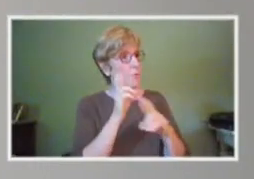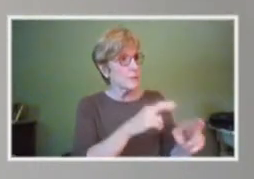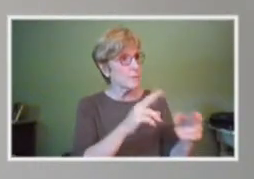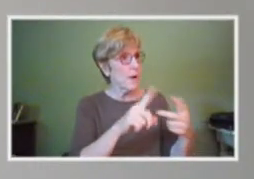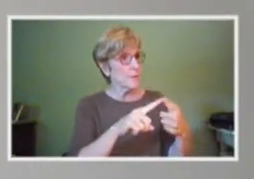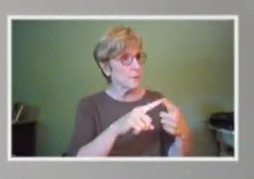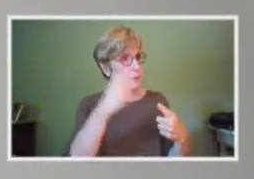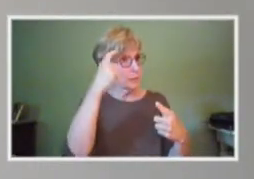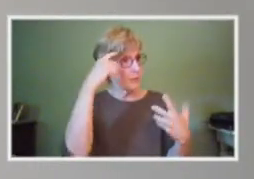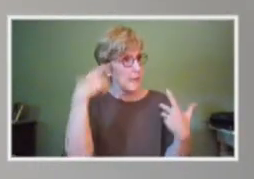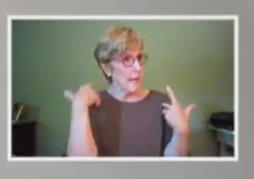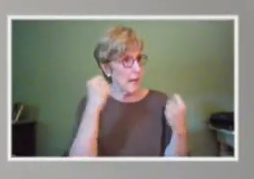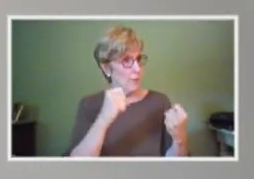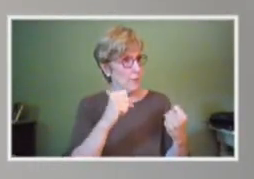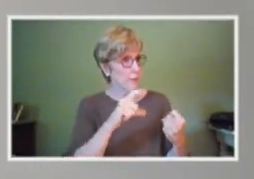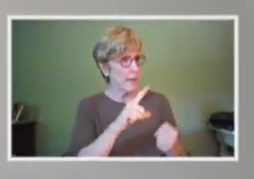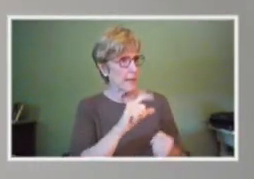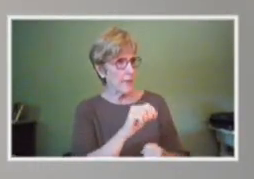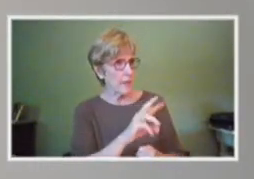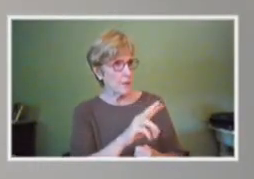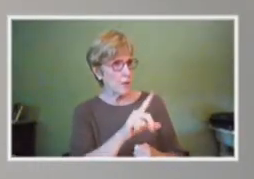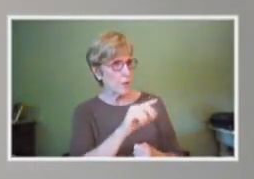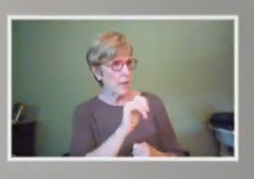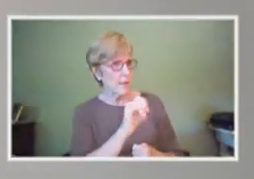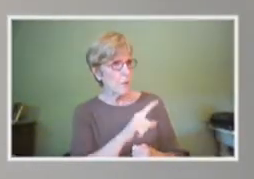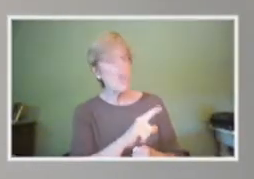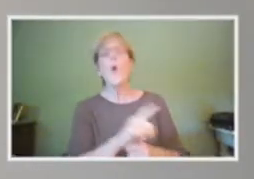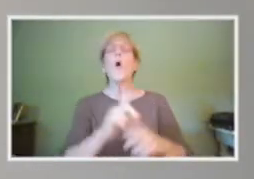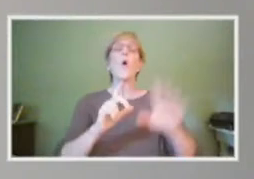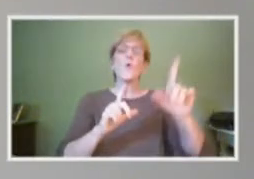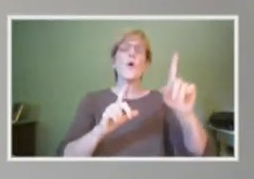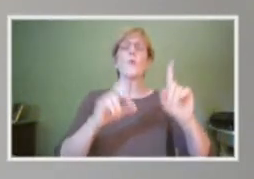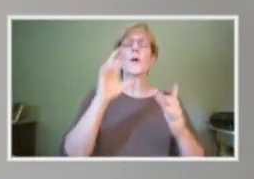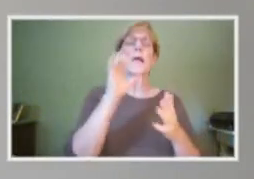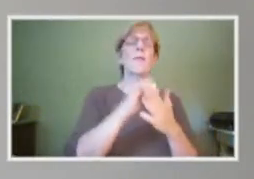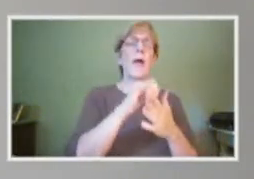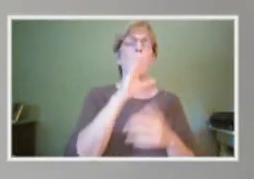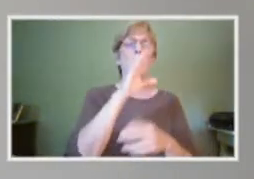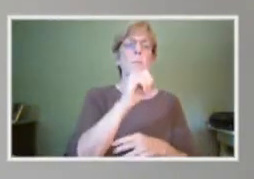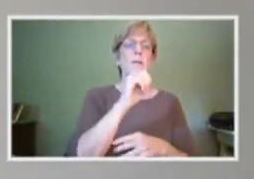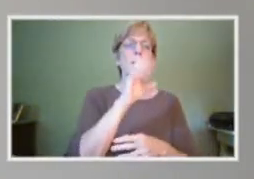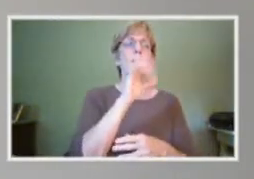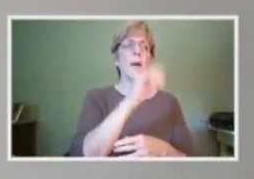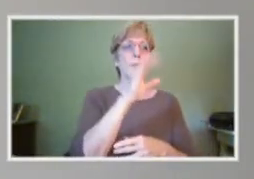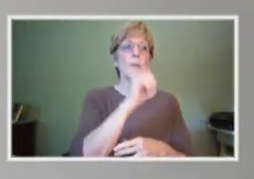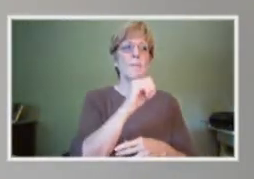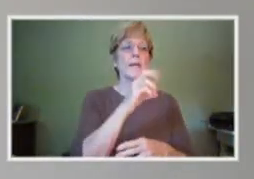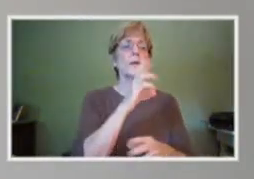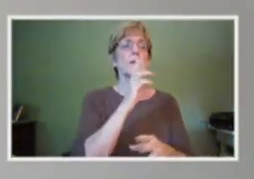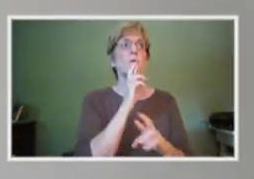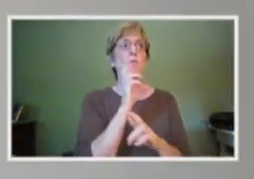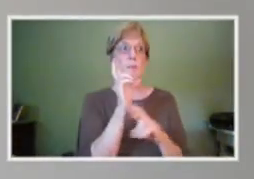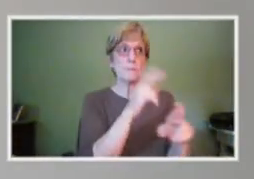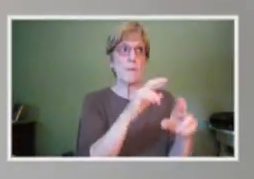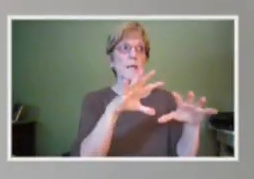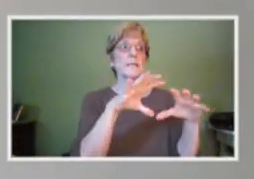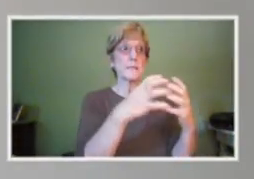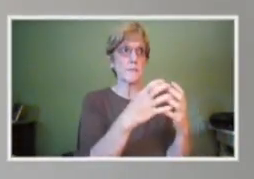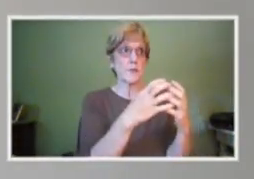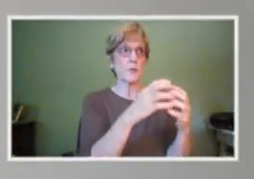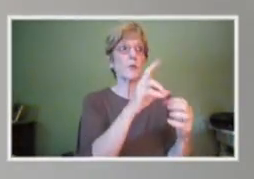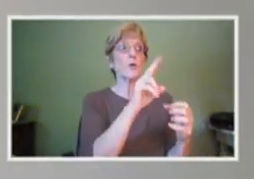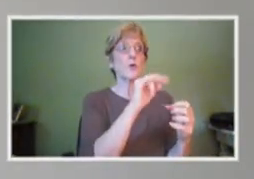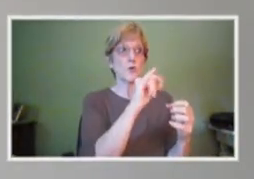level? No, ma'am, that's going to be, that's going to be a responsive unit out in